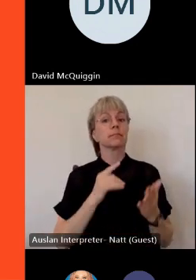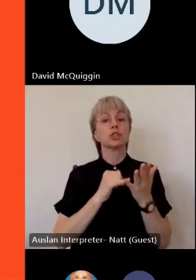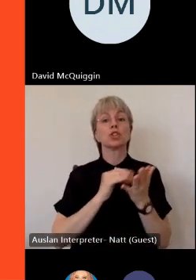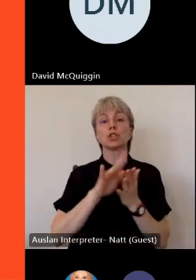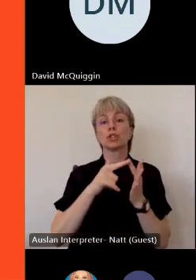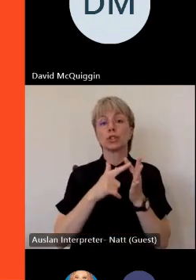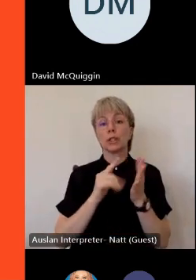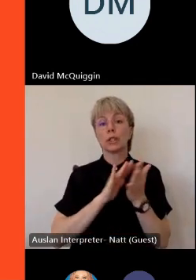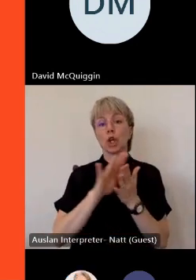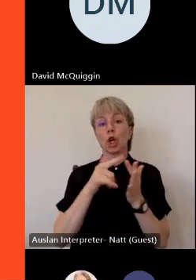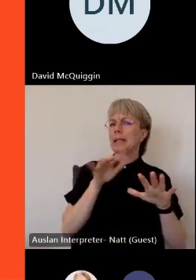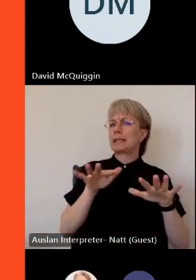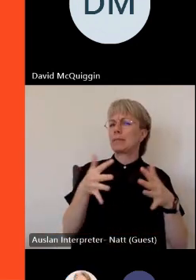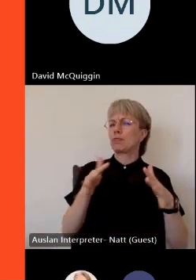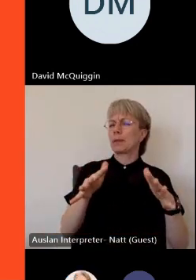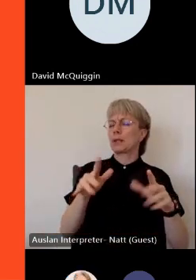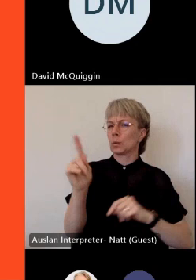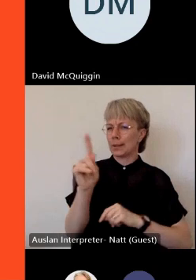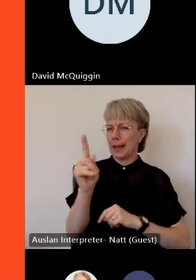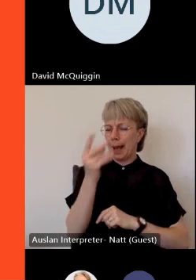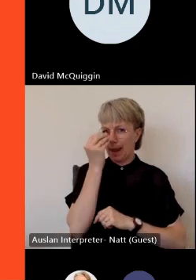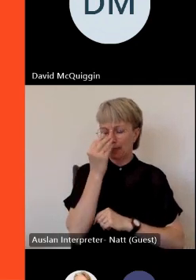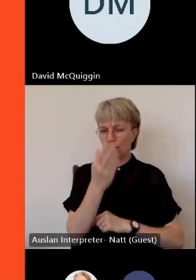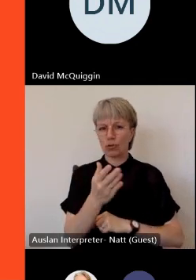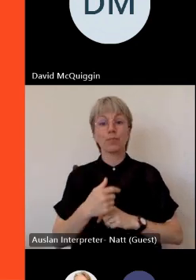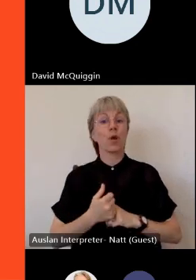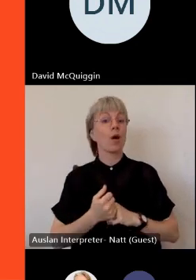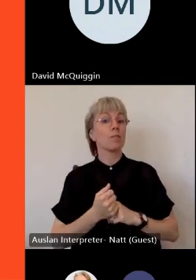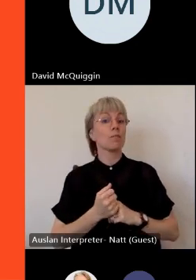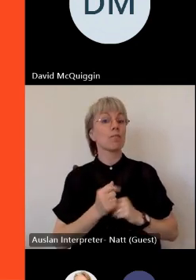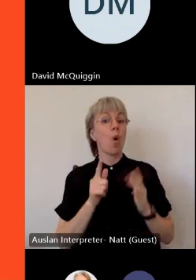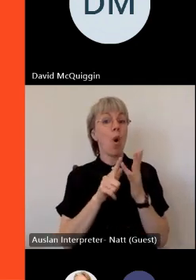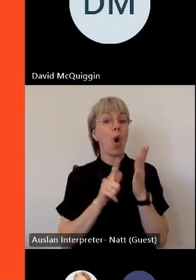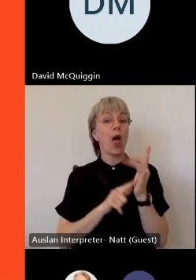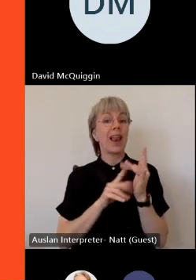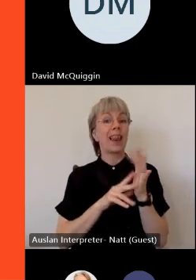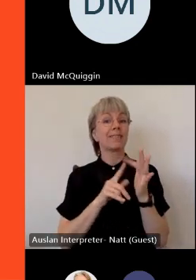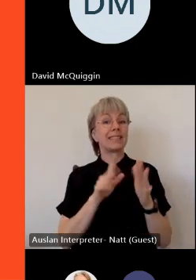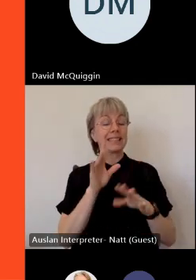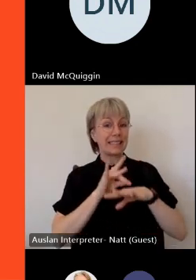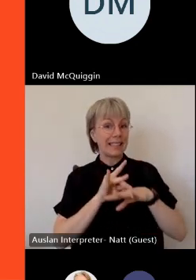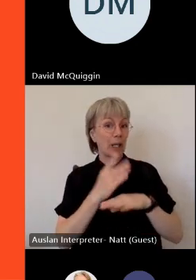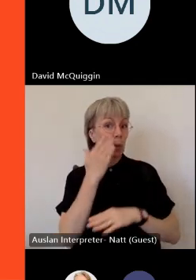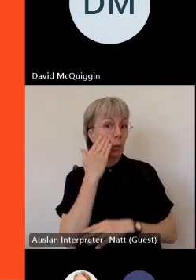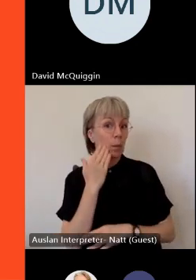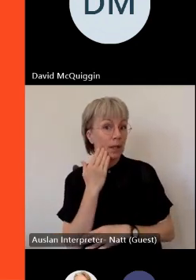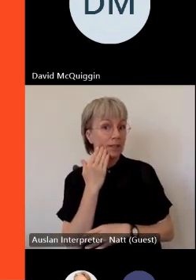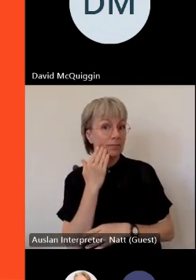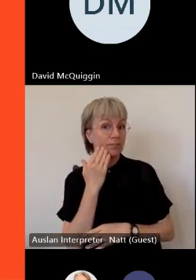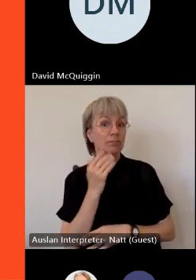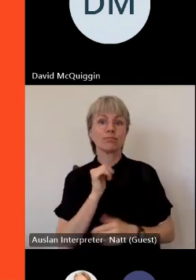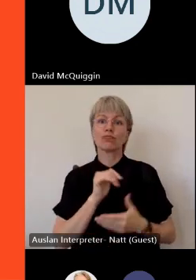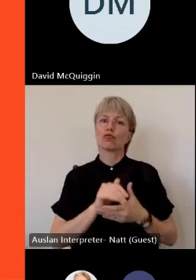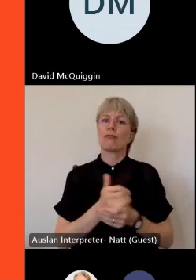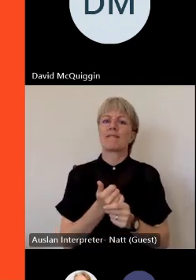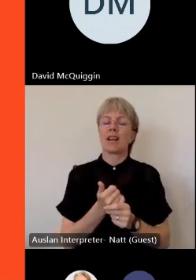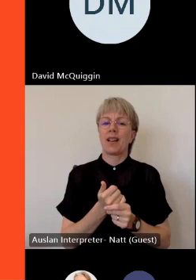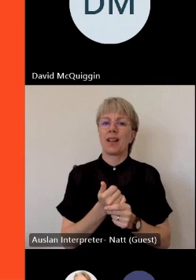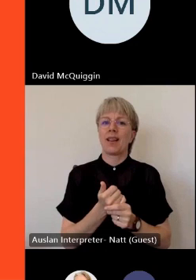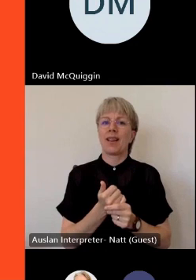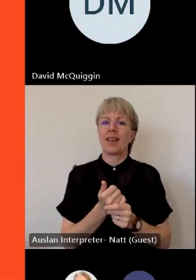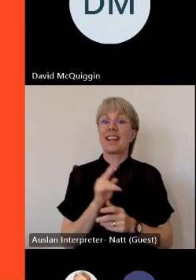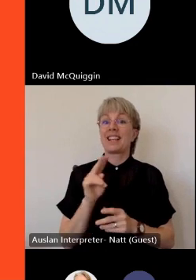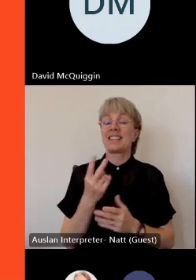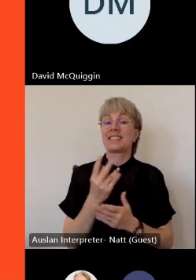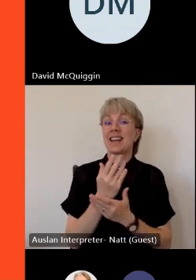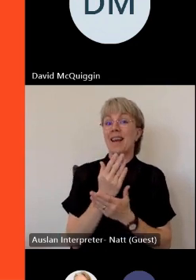as an audio description, I'm an olive-skinned woman. I'm very grateful to be enjoying the second half